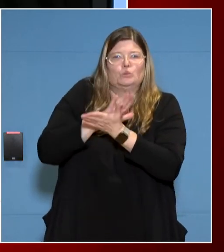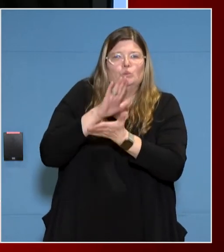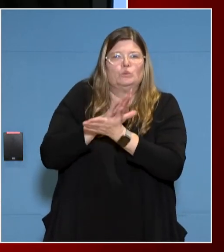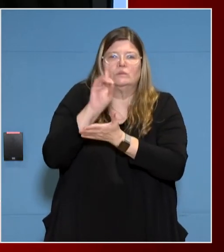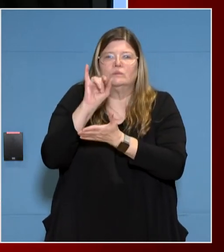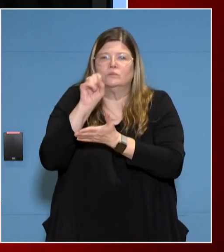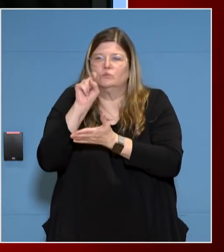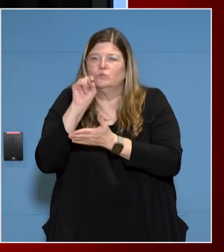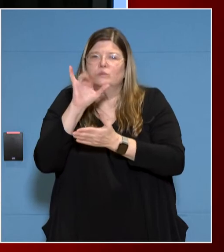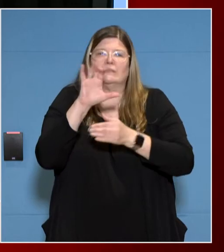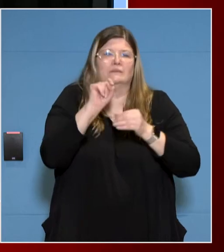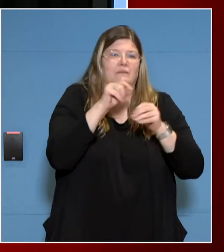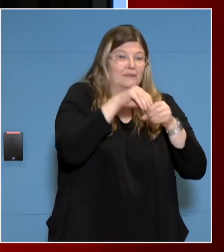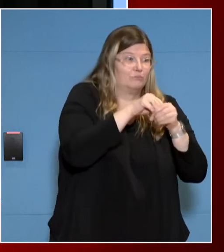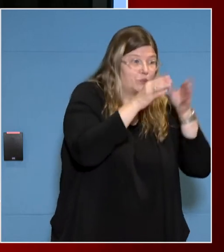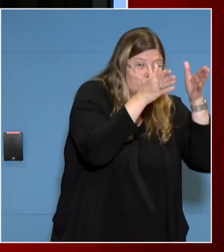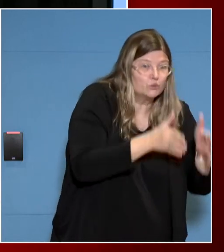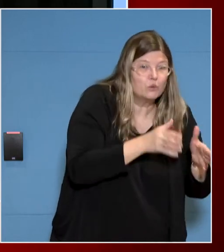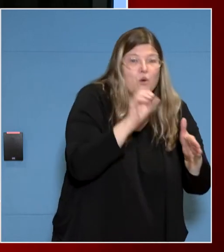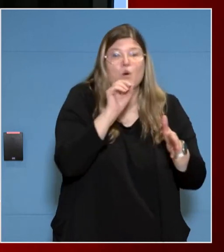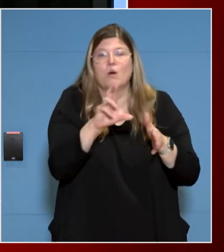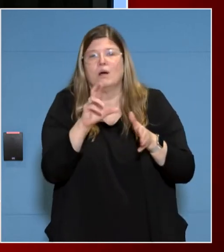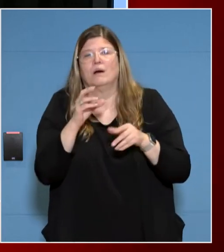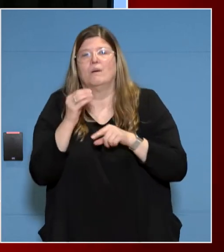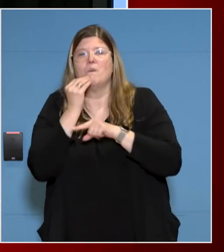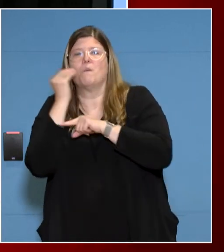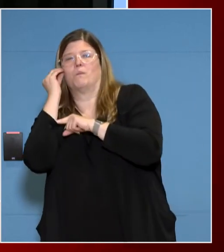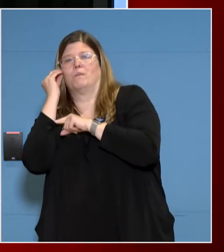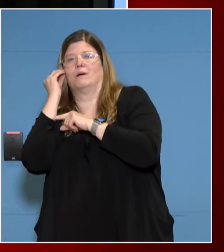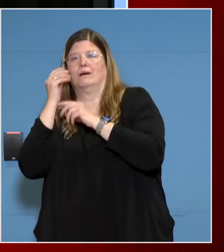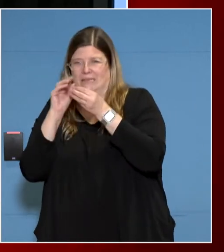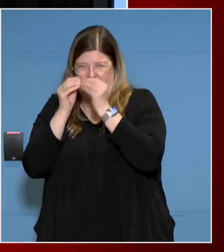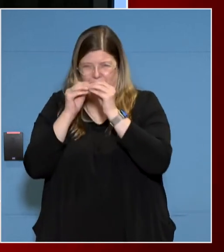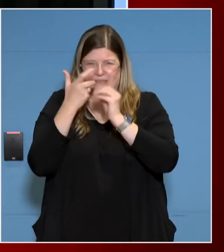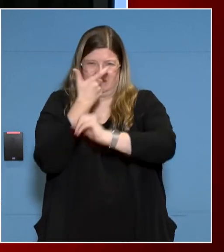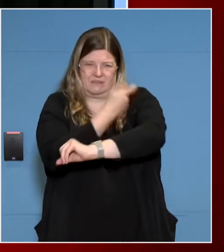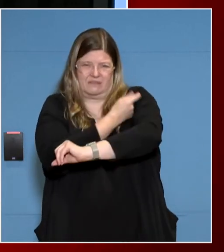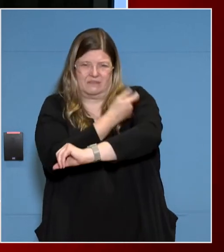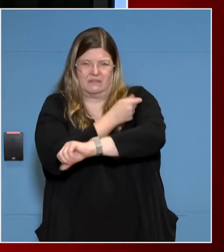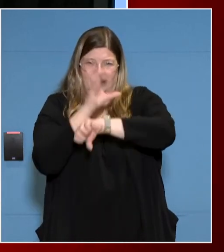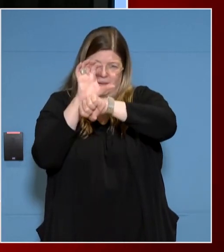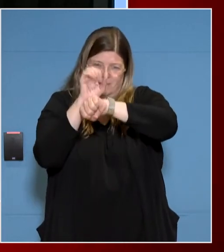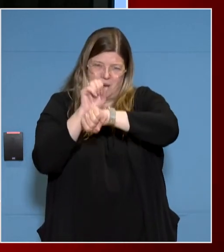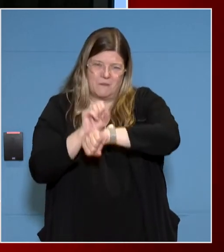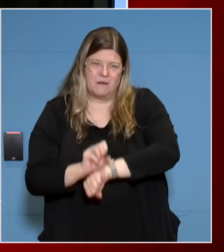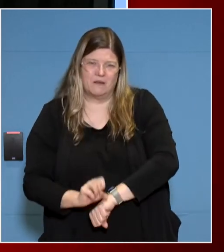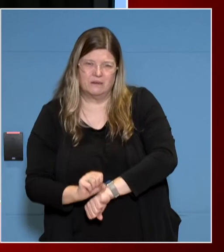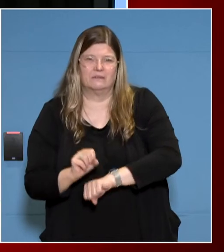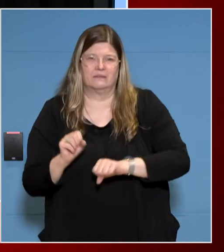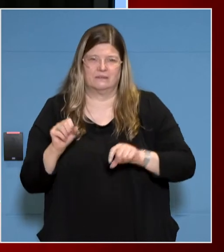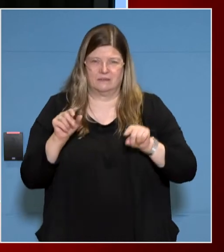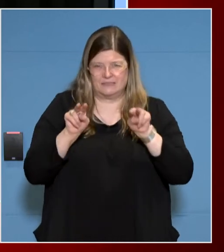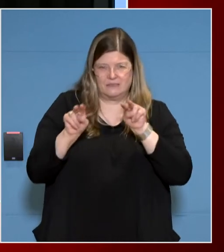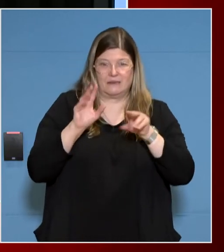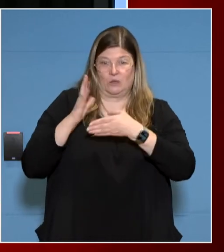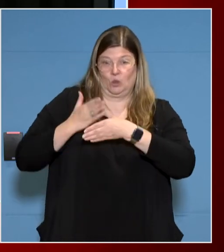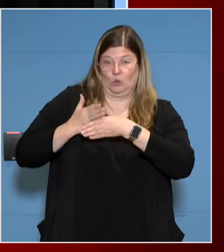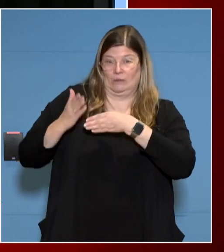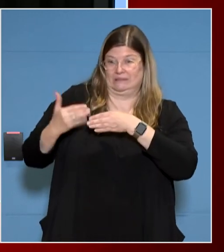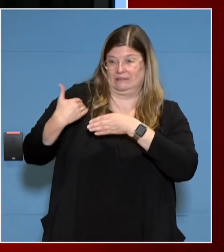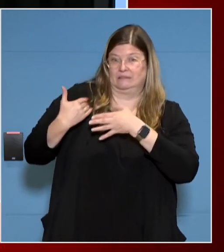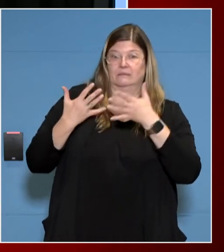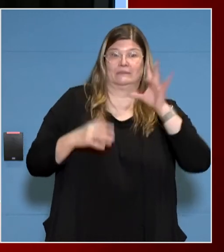but for the number of vaccine appointments that were released over the weekend, about 70% of those have been claimed